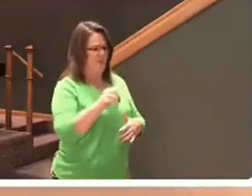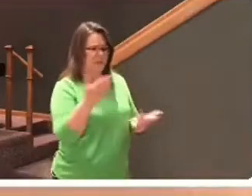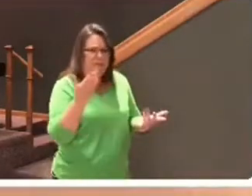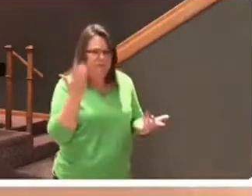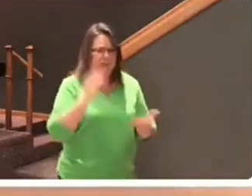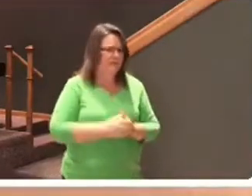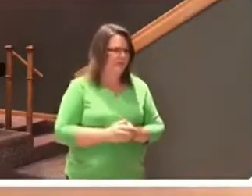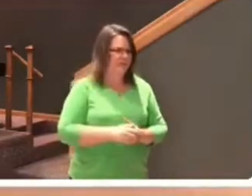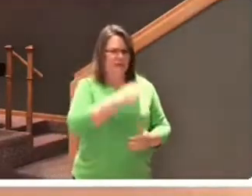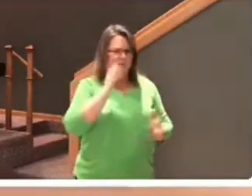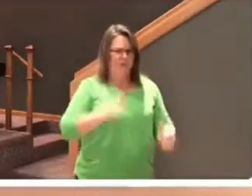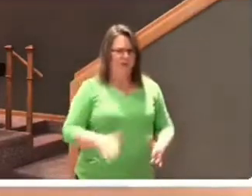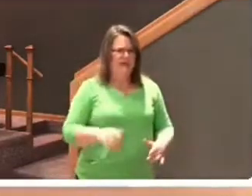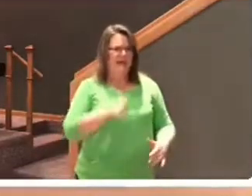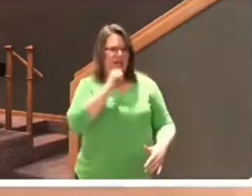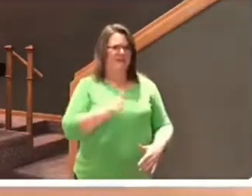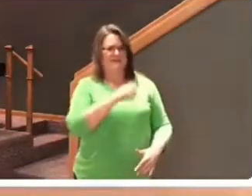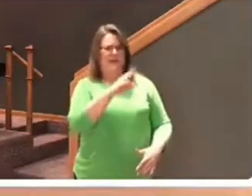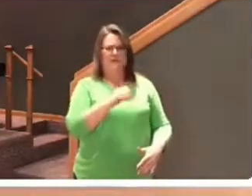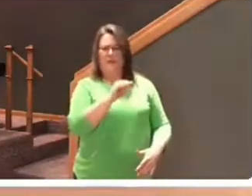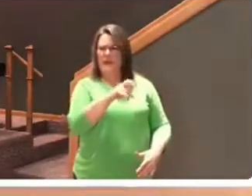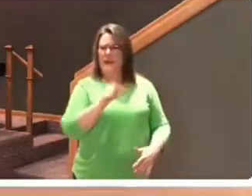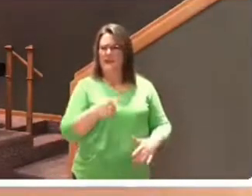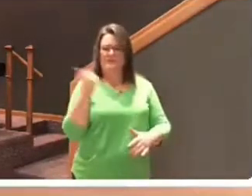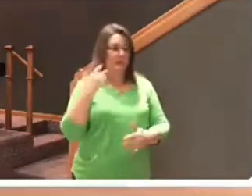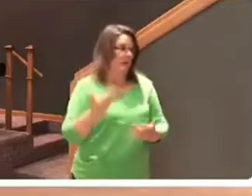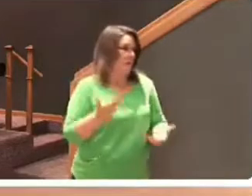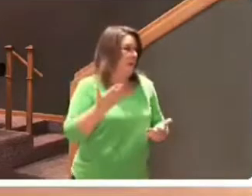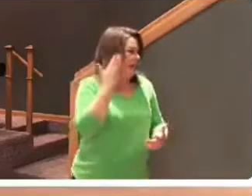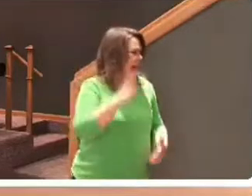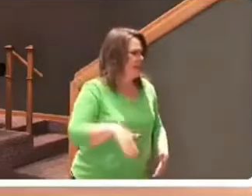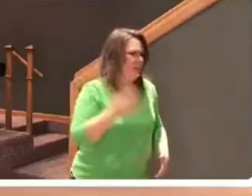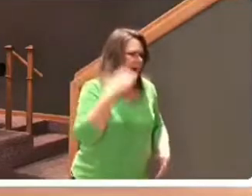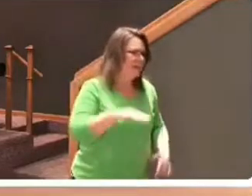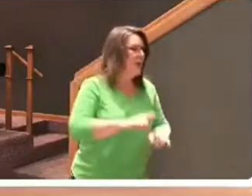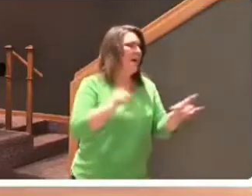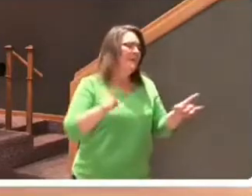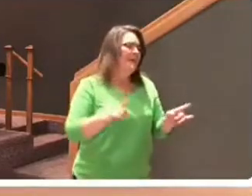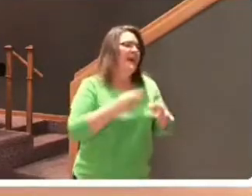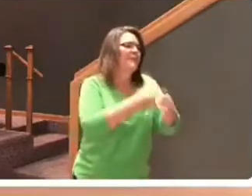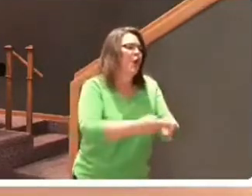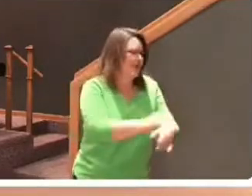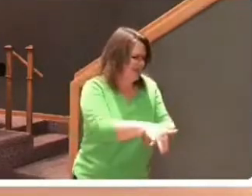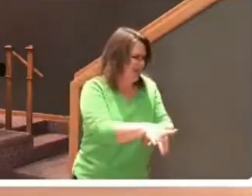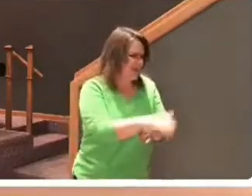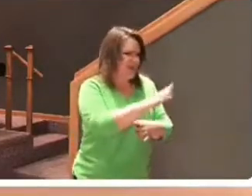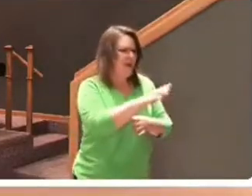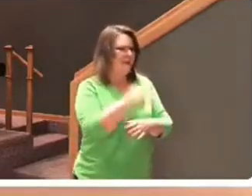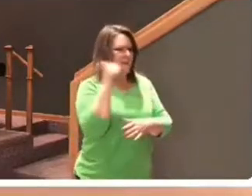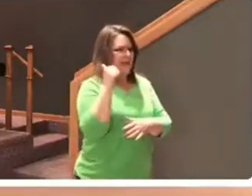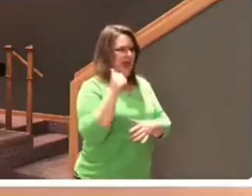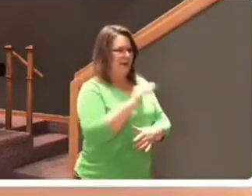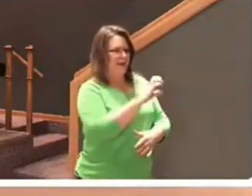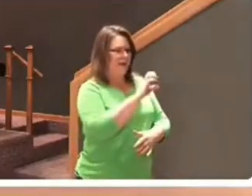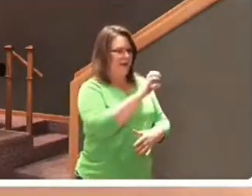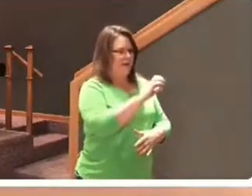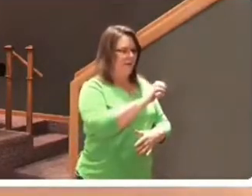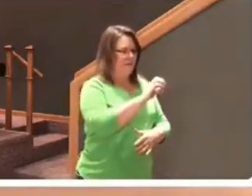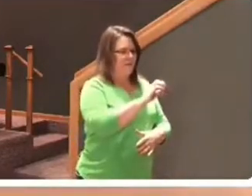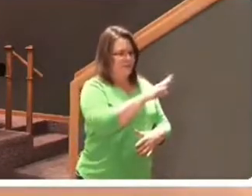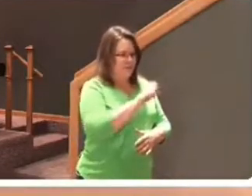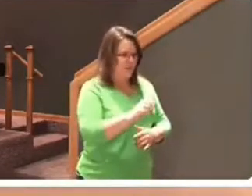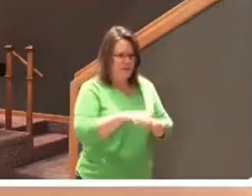you farmers are like, it's not 40 acres. Right? I don't know. It might be. But that's just what I'm calling it. But how do we grow into